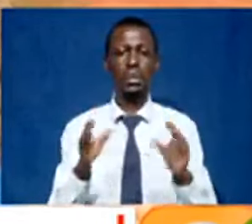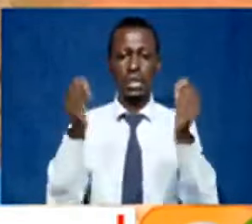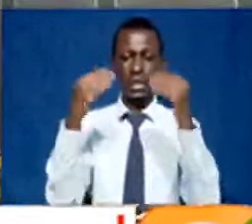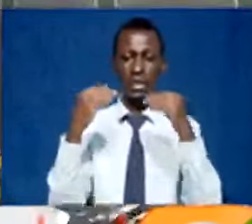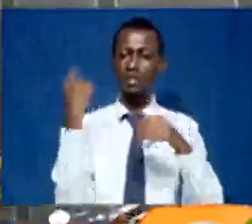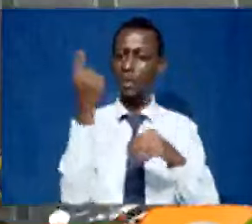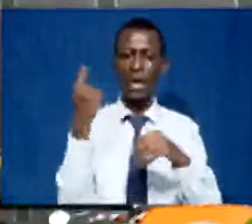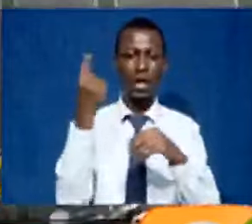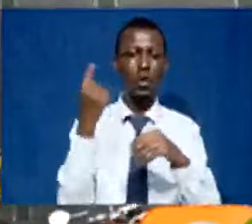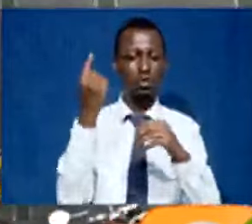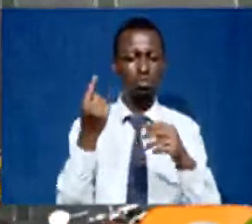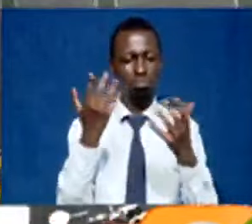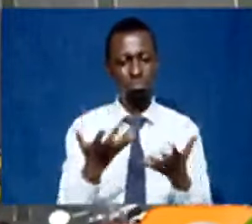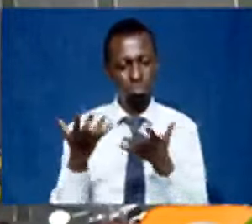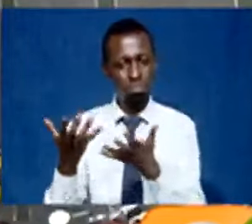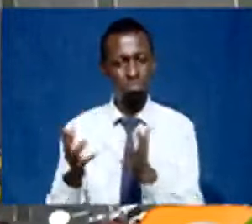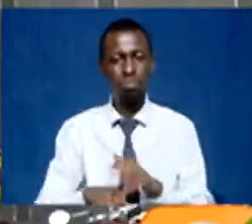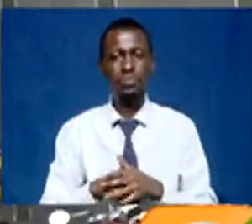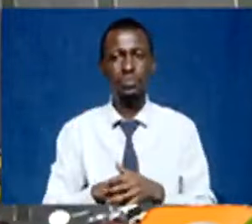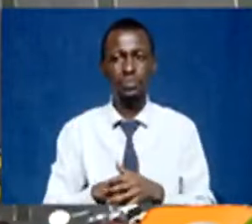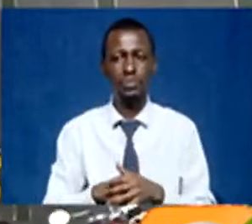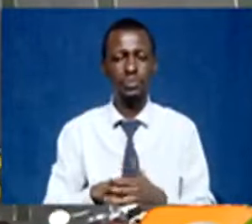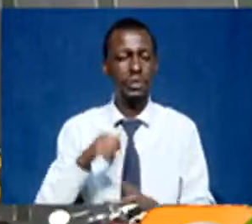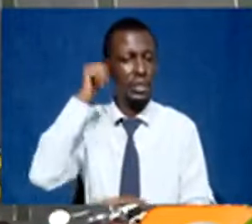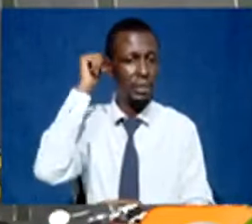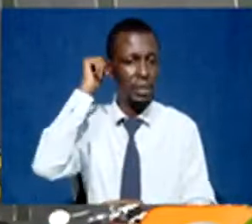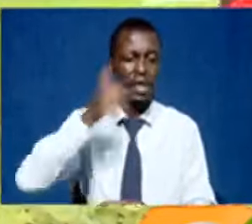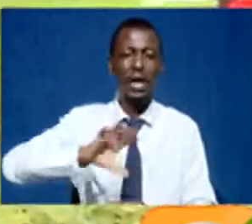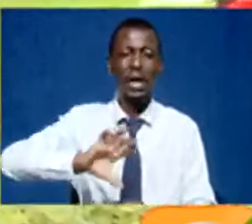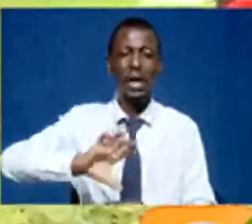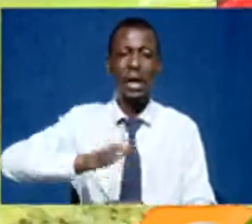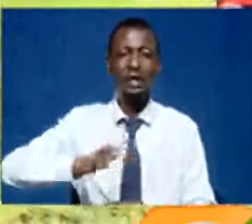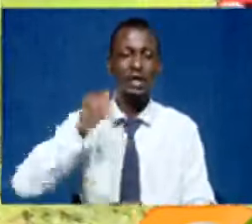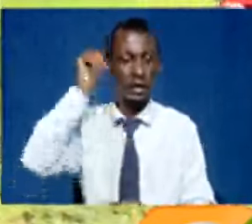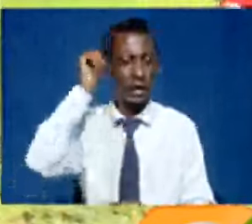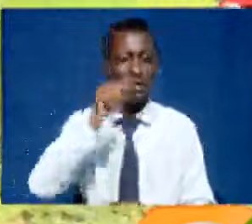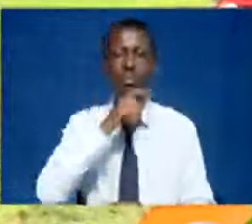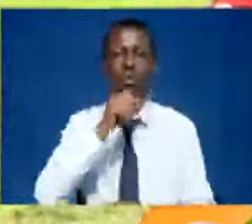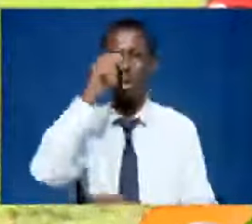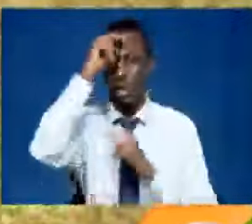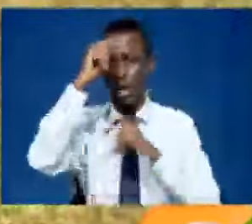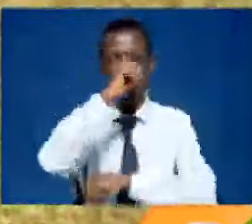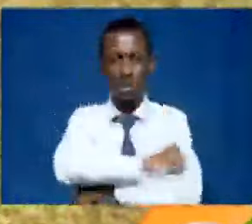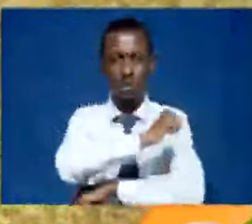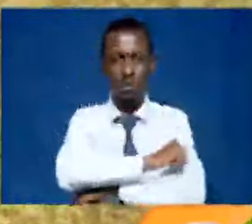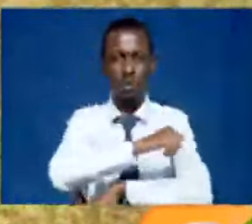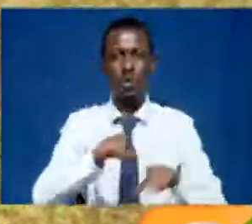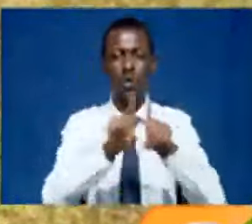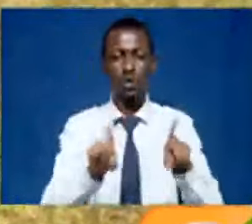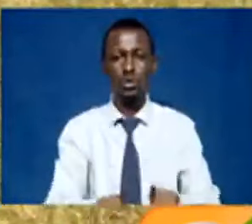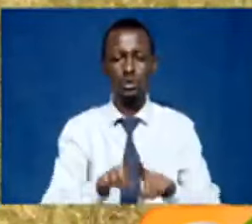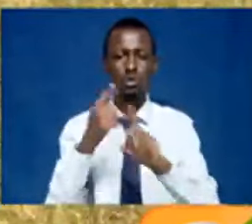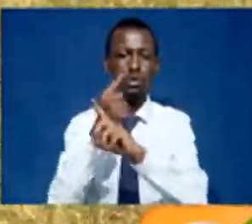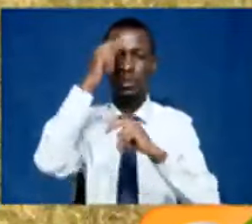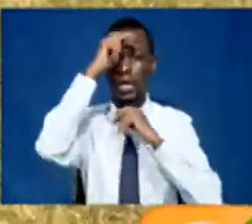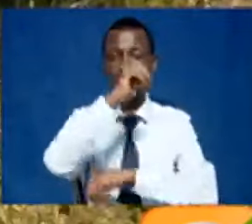peke yake. In the neighboring Nyamira County, admissions at the Nyamira Boys High School, Kebiringo and Kebabe Girls High